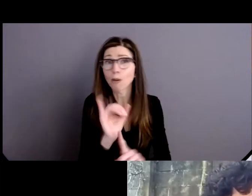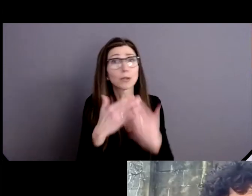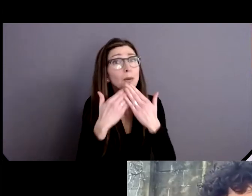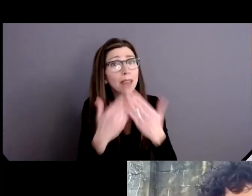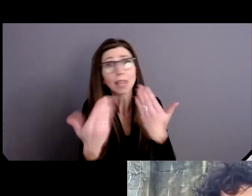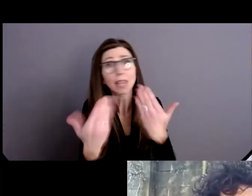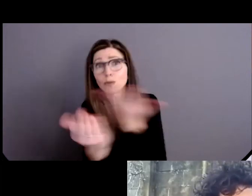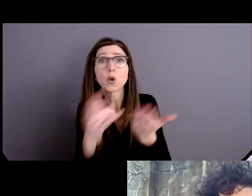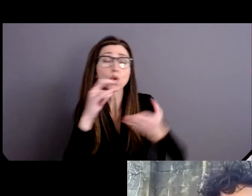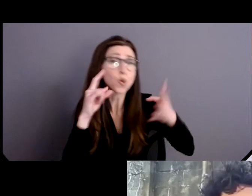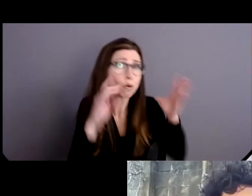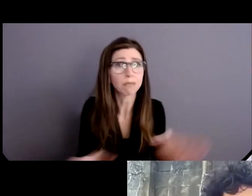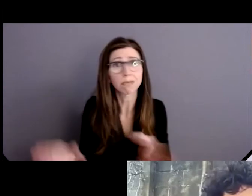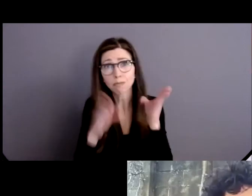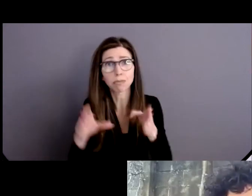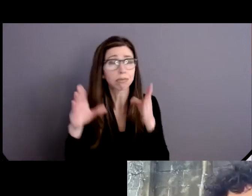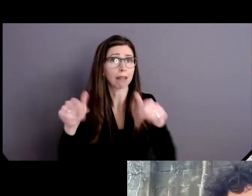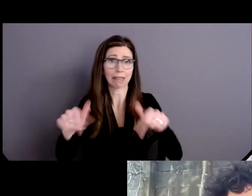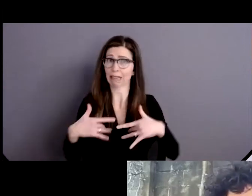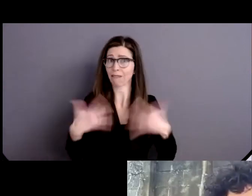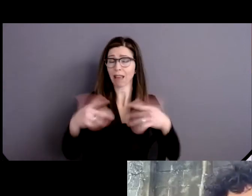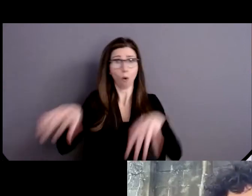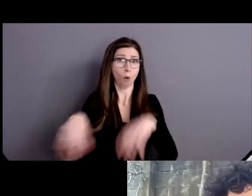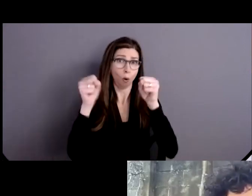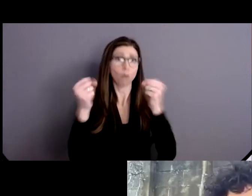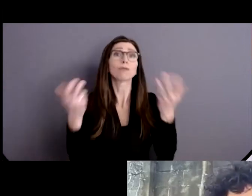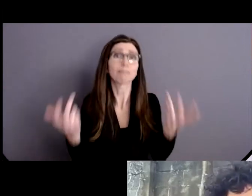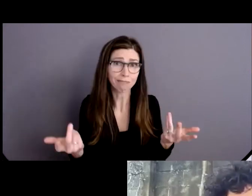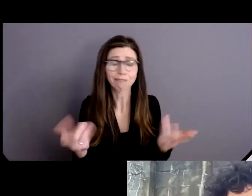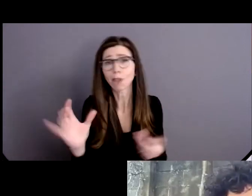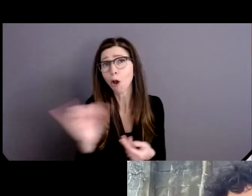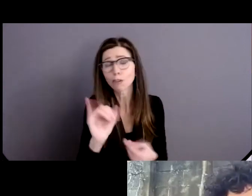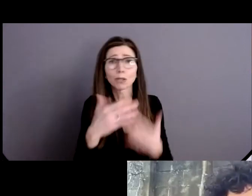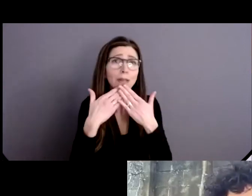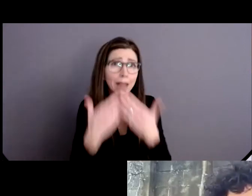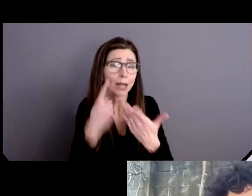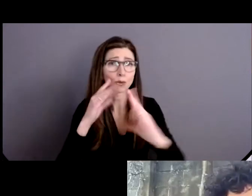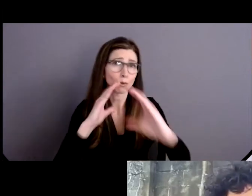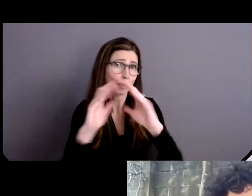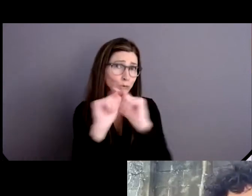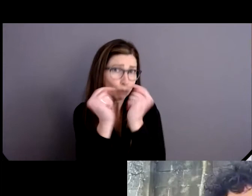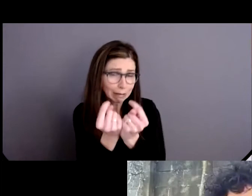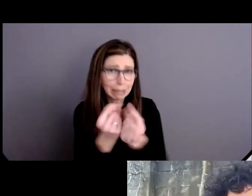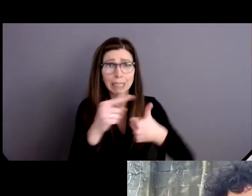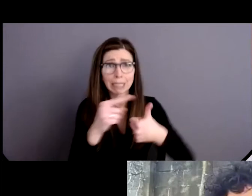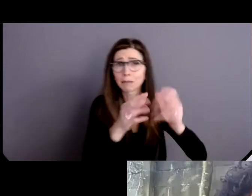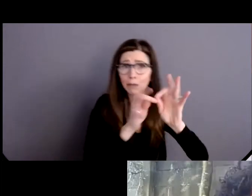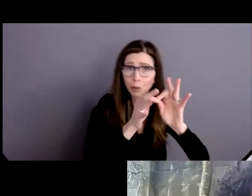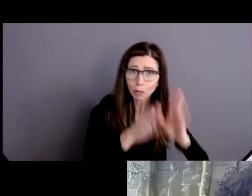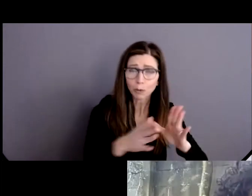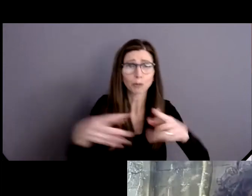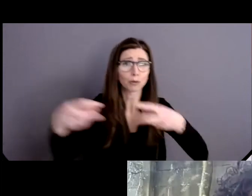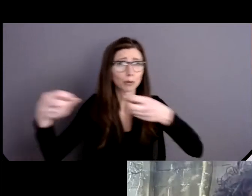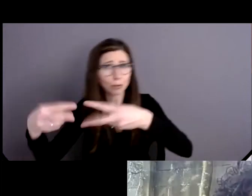part in organizing this event, and of course to the interpreters and describers for their